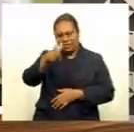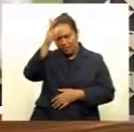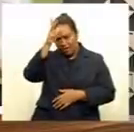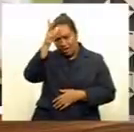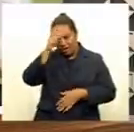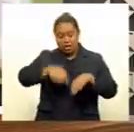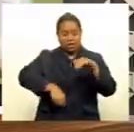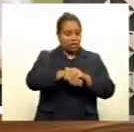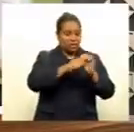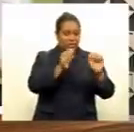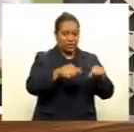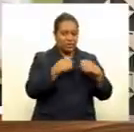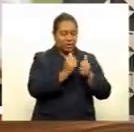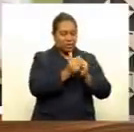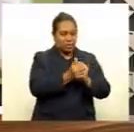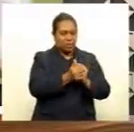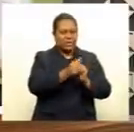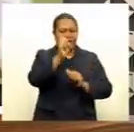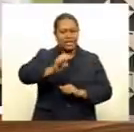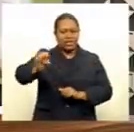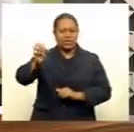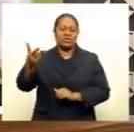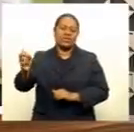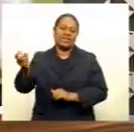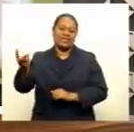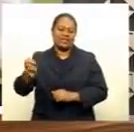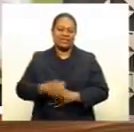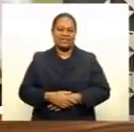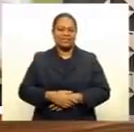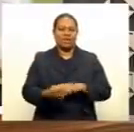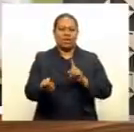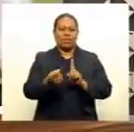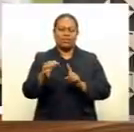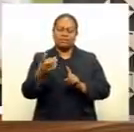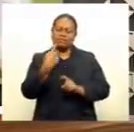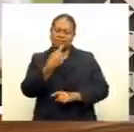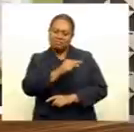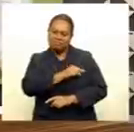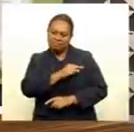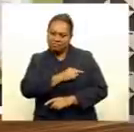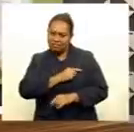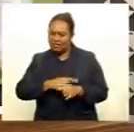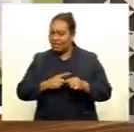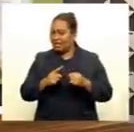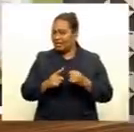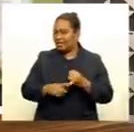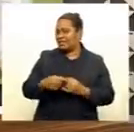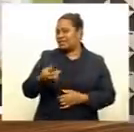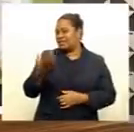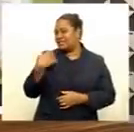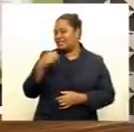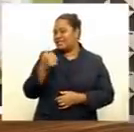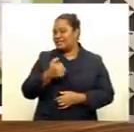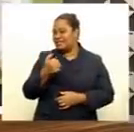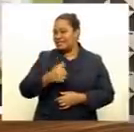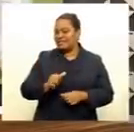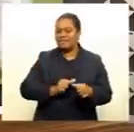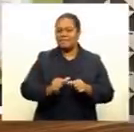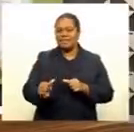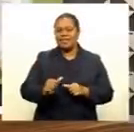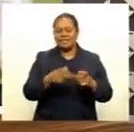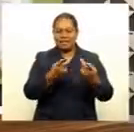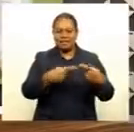top spot in Group F at Euro 2020, while Portugal still qualified for the last 16 as one of the 4 best